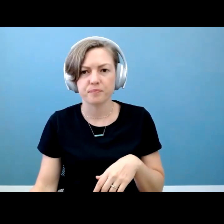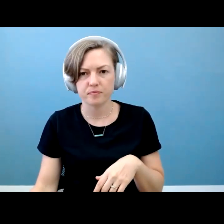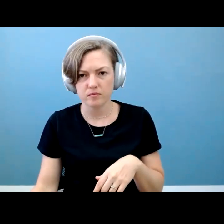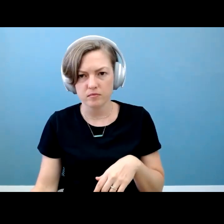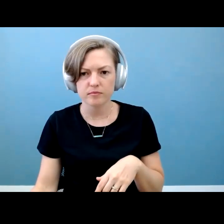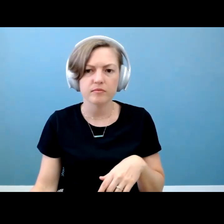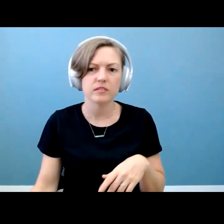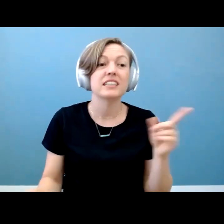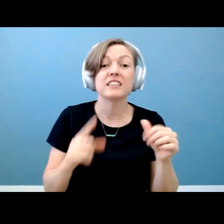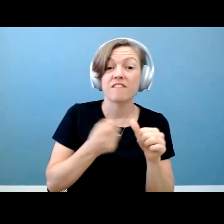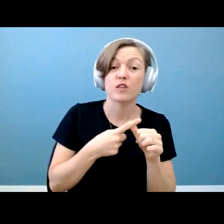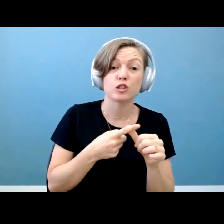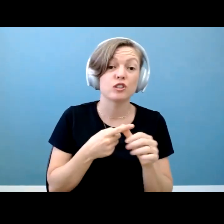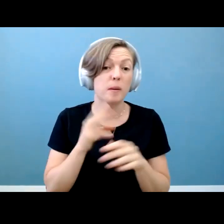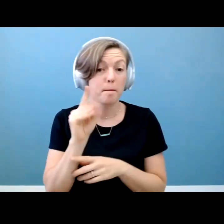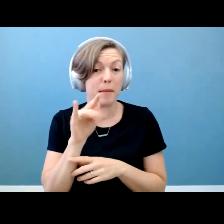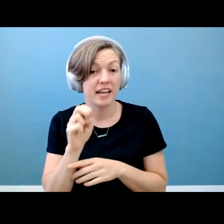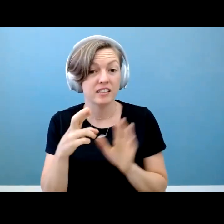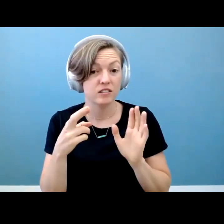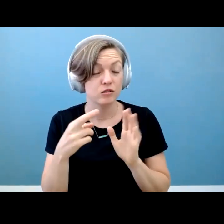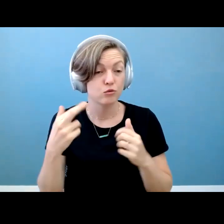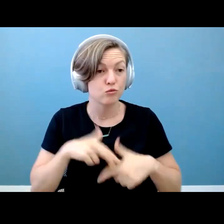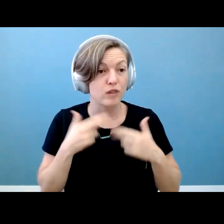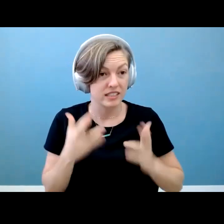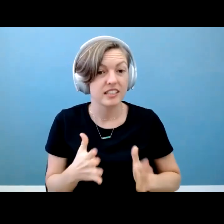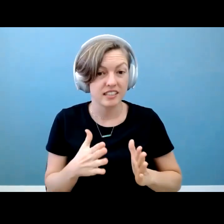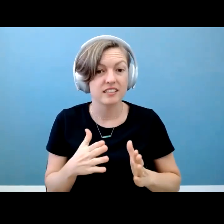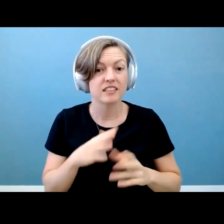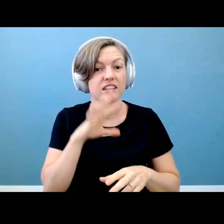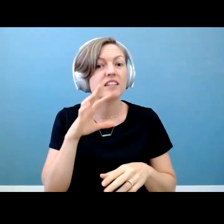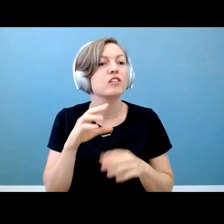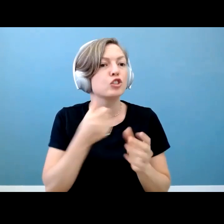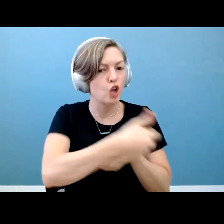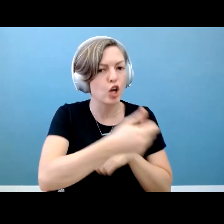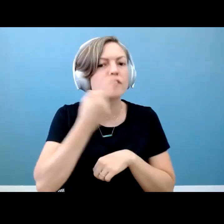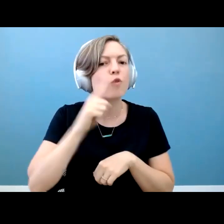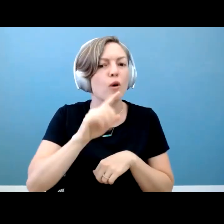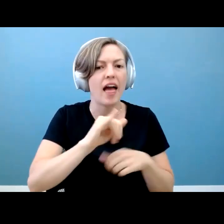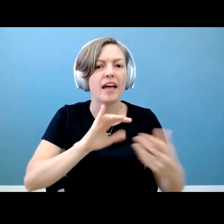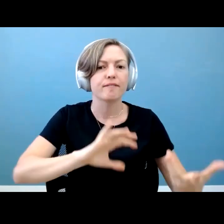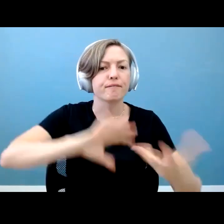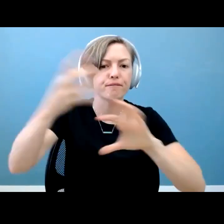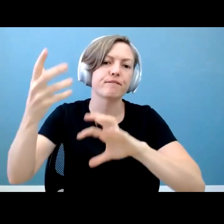resident charged with participating in the January 6th insurrection at the US Capitol.